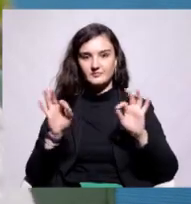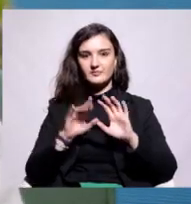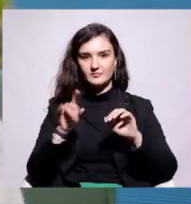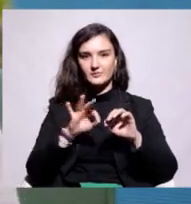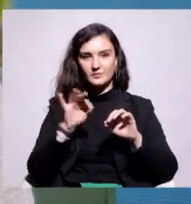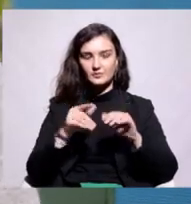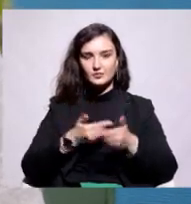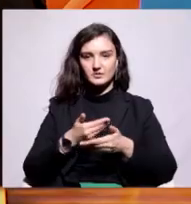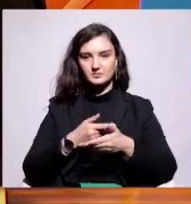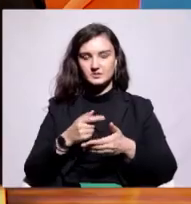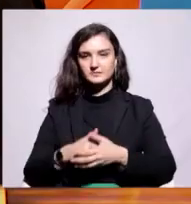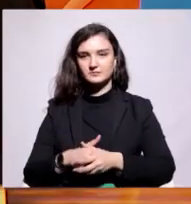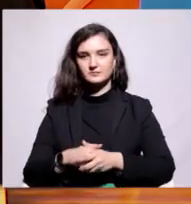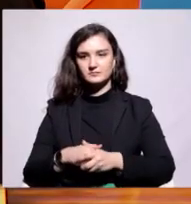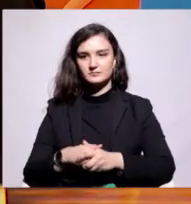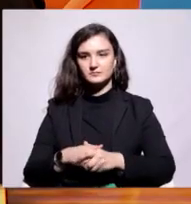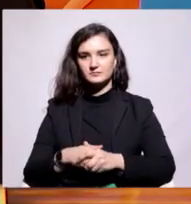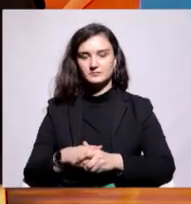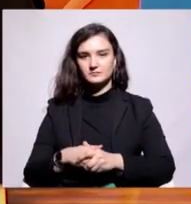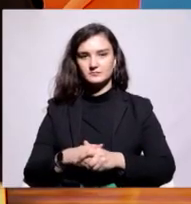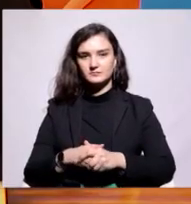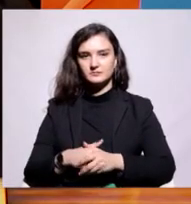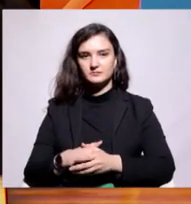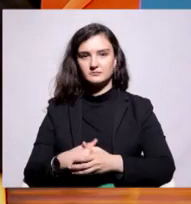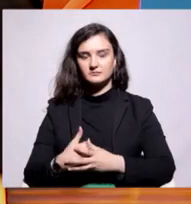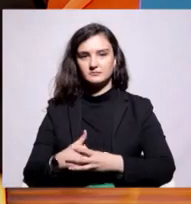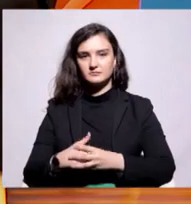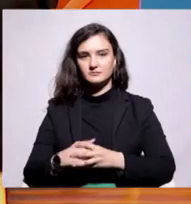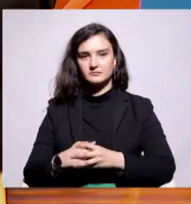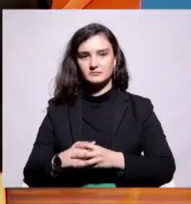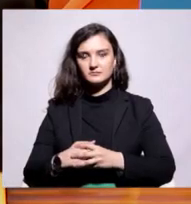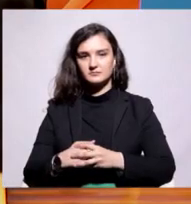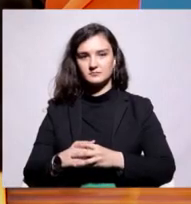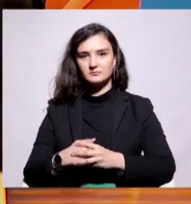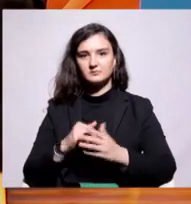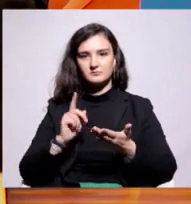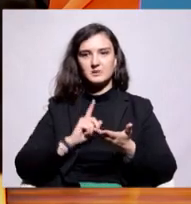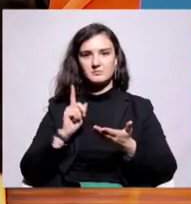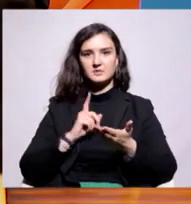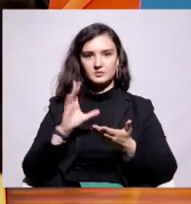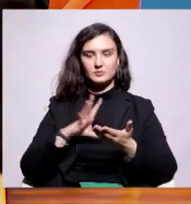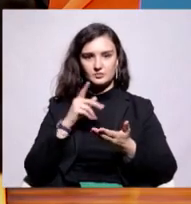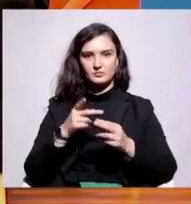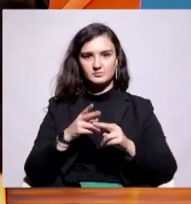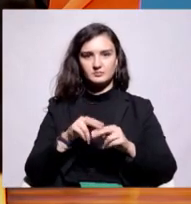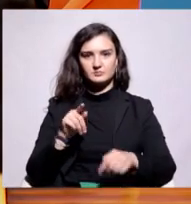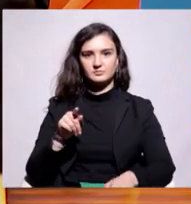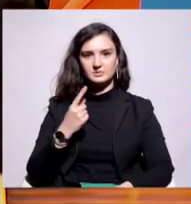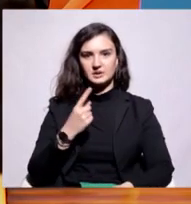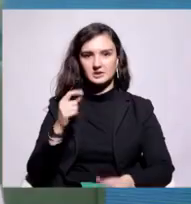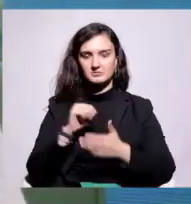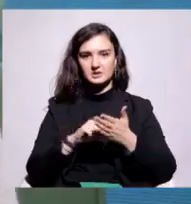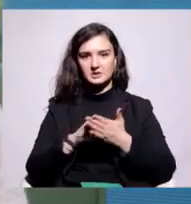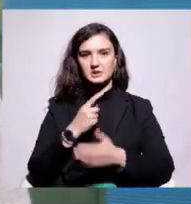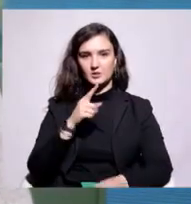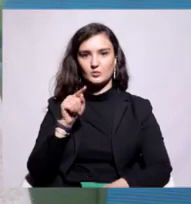the settler life. Irving is revealed in this way to be a master of landscape description. One of the reasons why